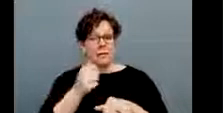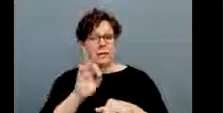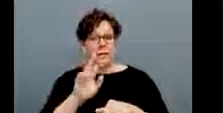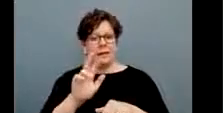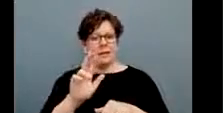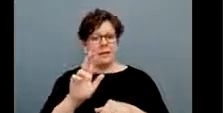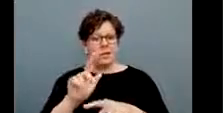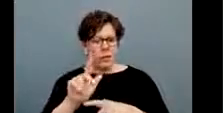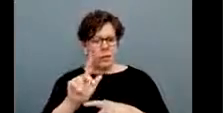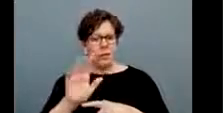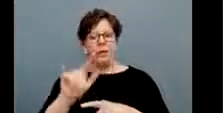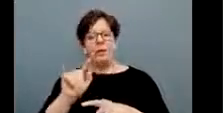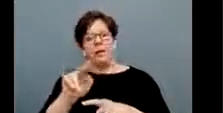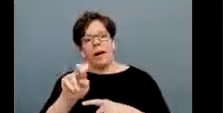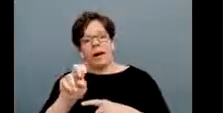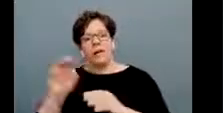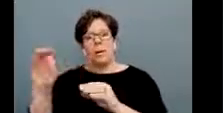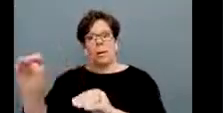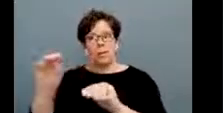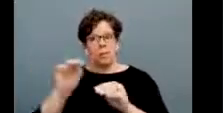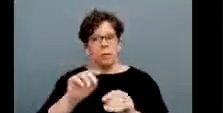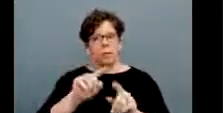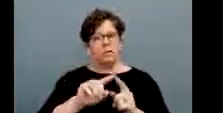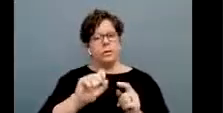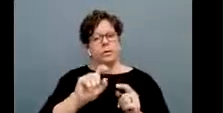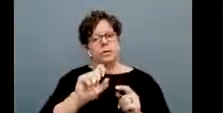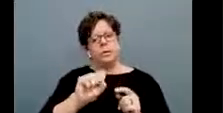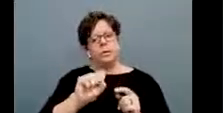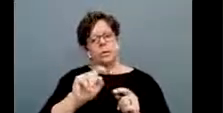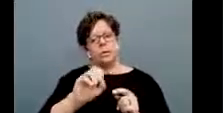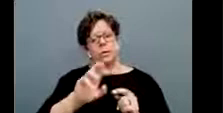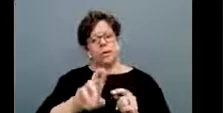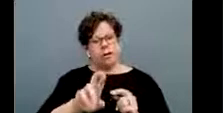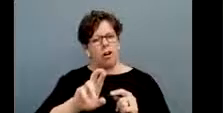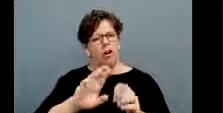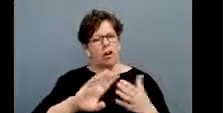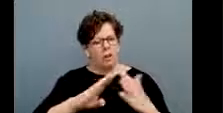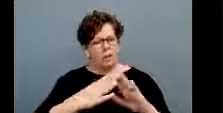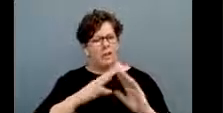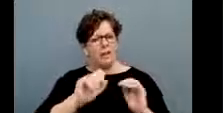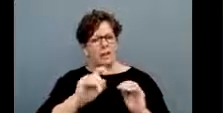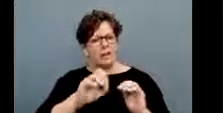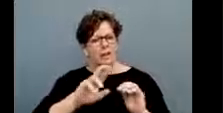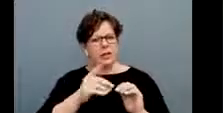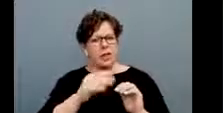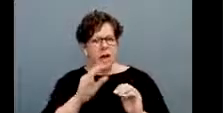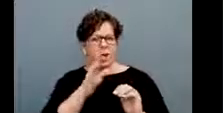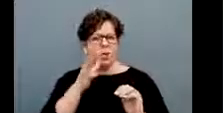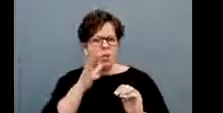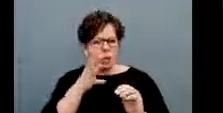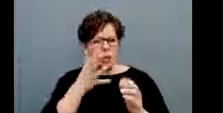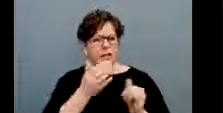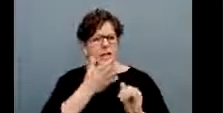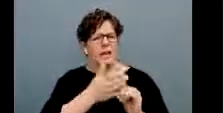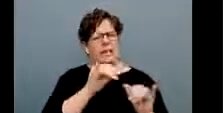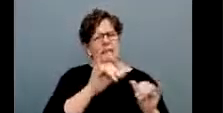Castle family moved from Garden Valley to Star, which was another rural Idaho location. The family remained in Star for